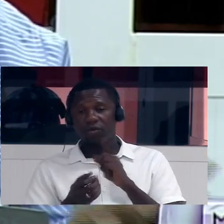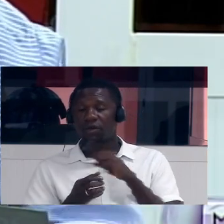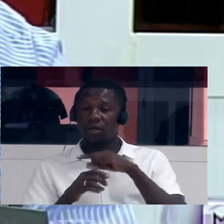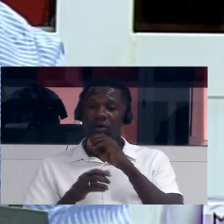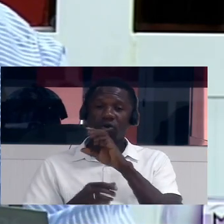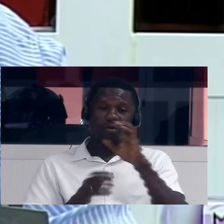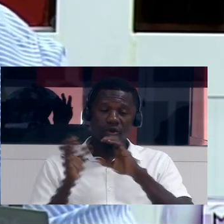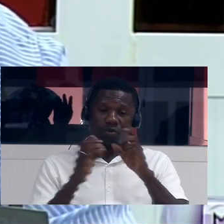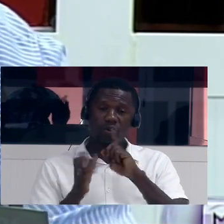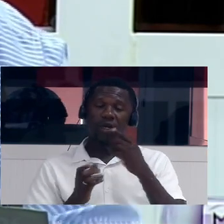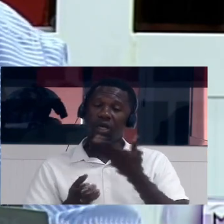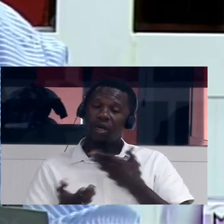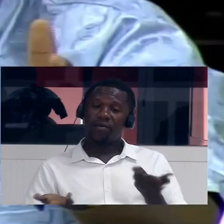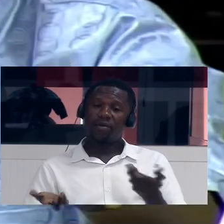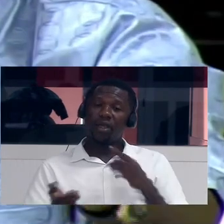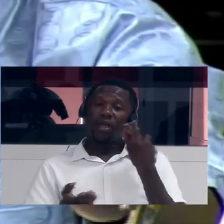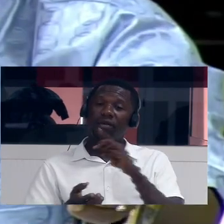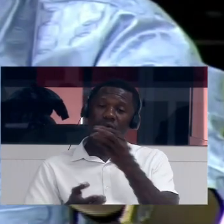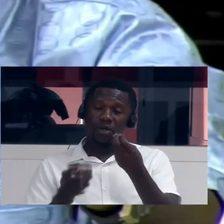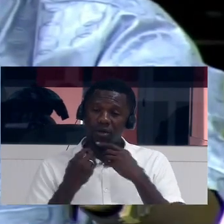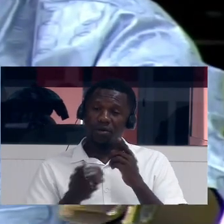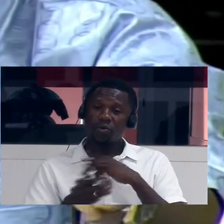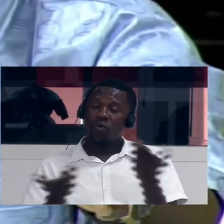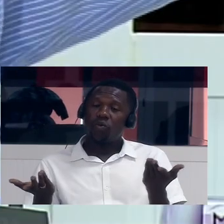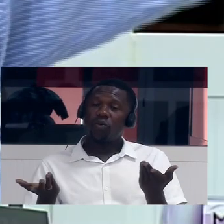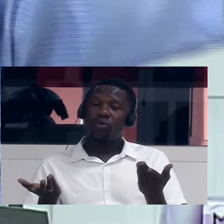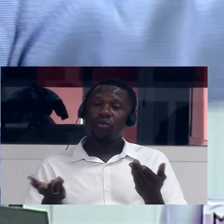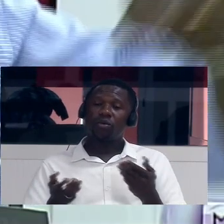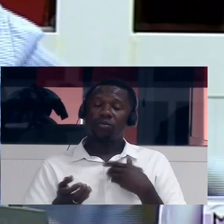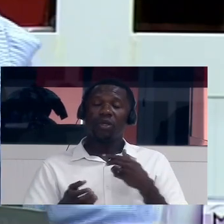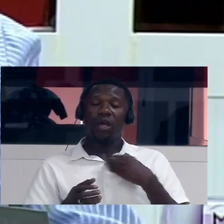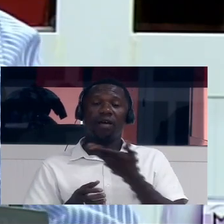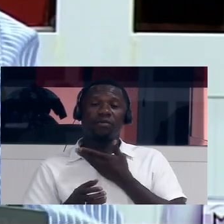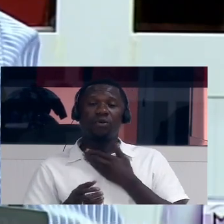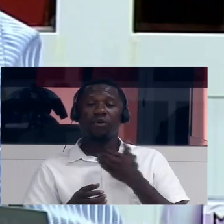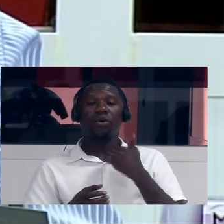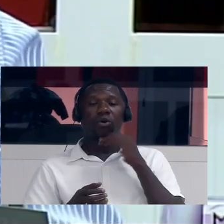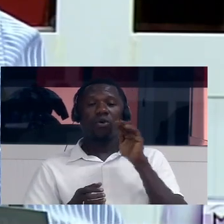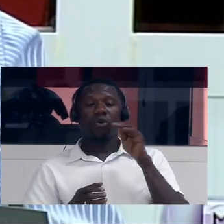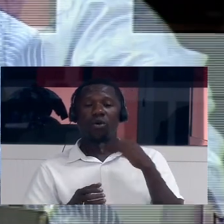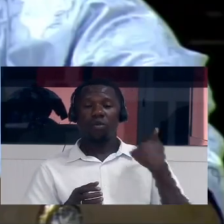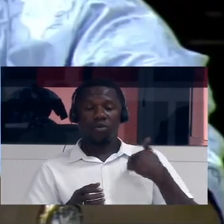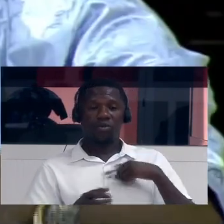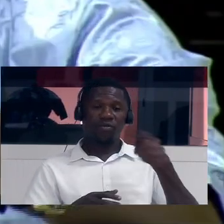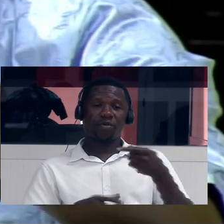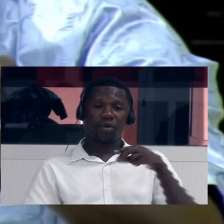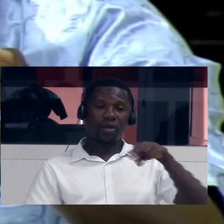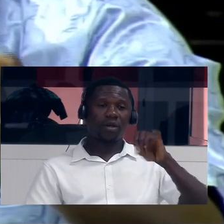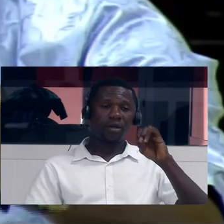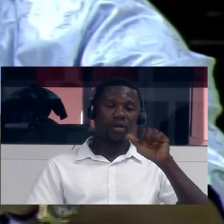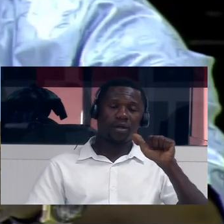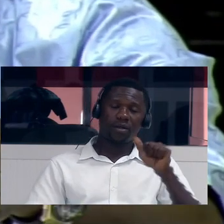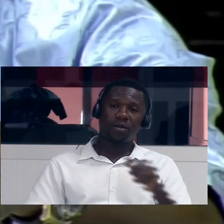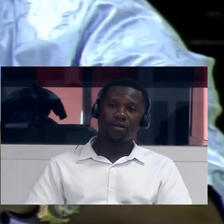have it from them, who will tell me? I even had cause to be calling people from the NIA. Okay. Did you call